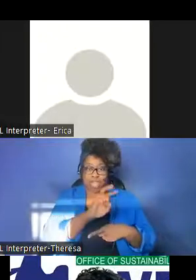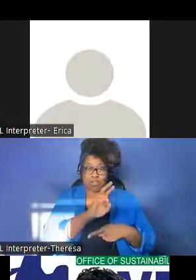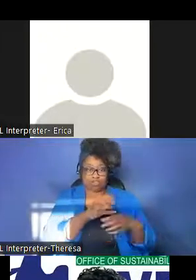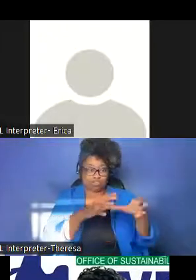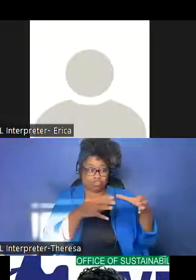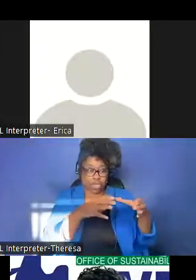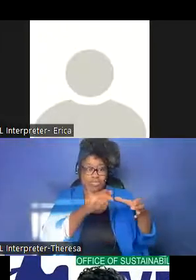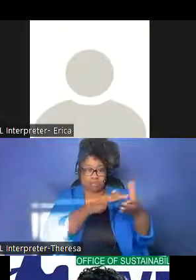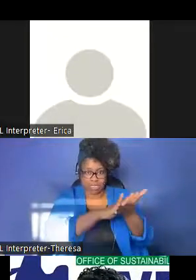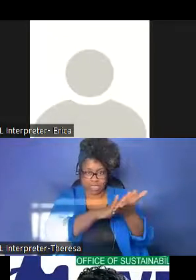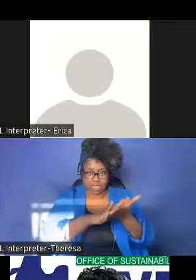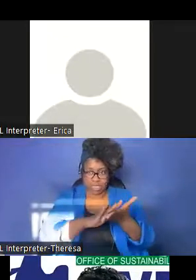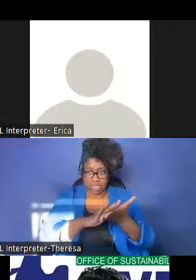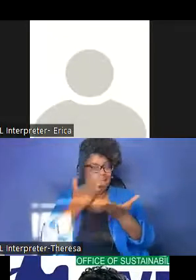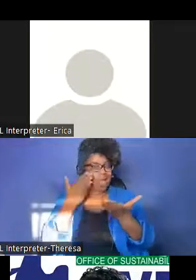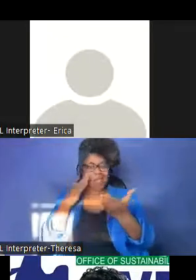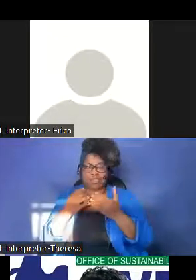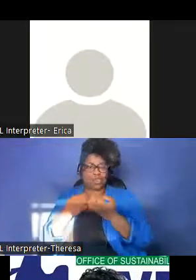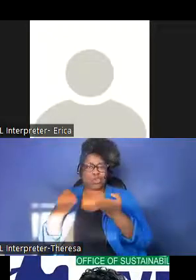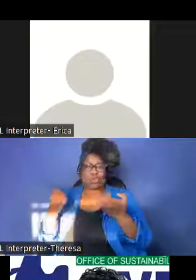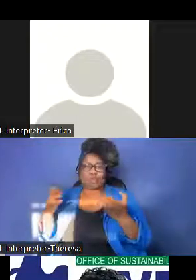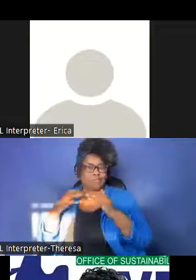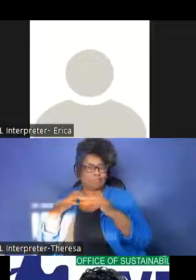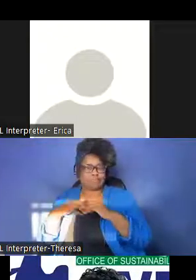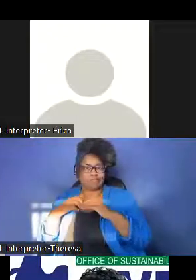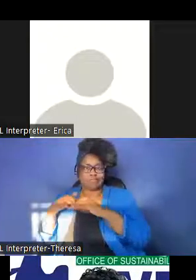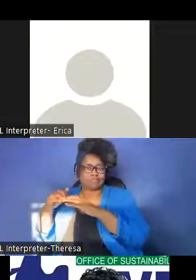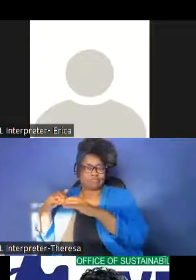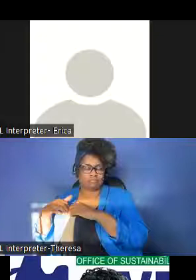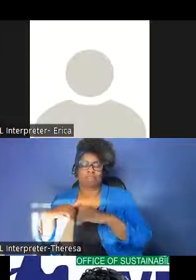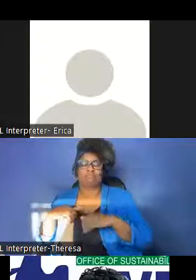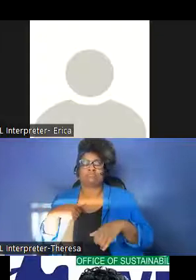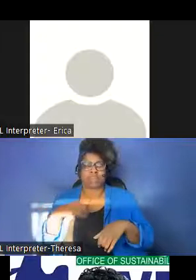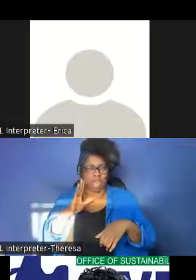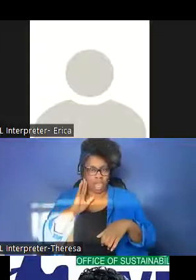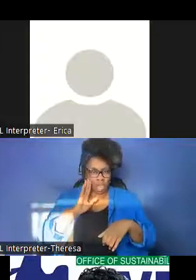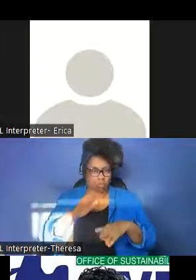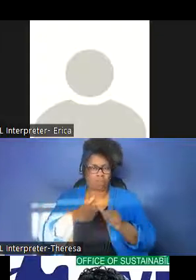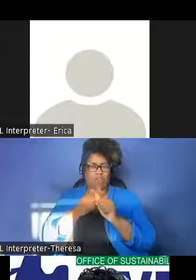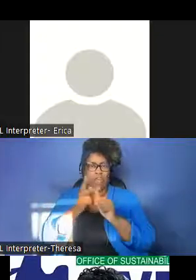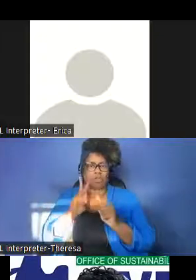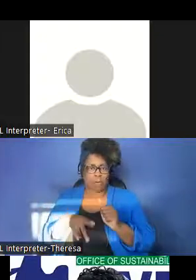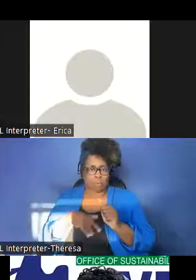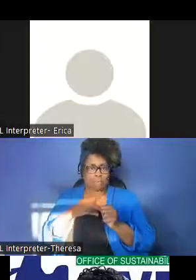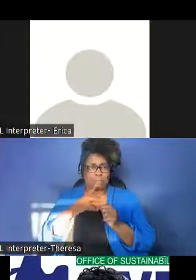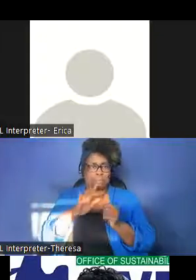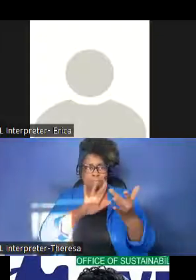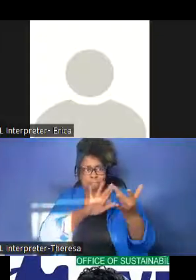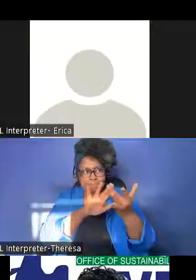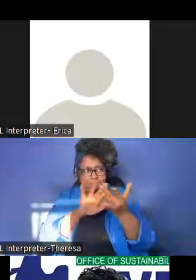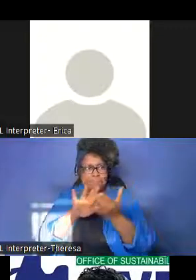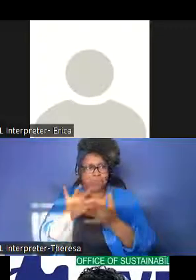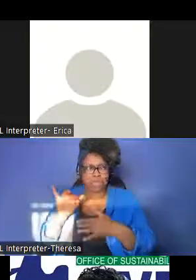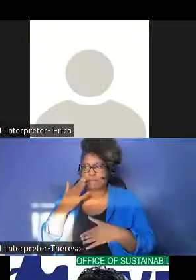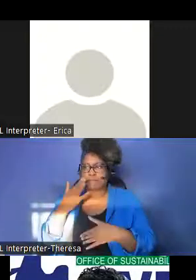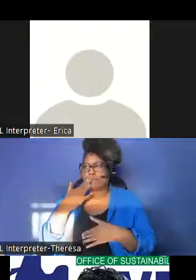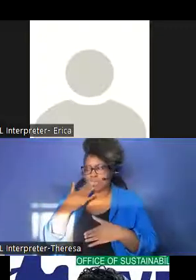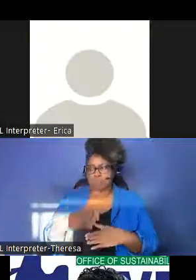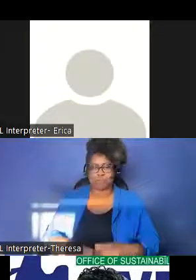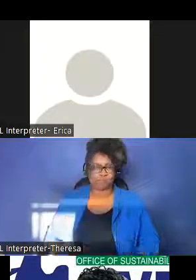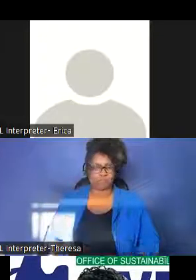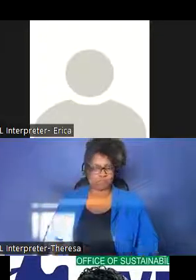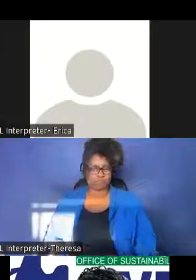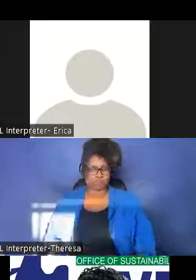that we had equipment out of service. I will definitely follow up on that. Thank you, Lenny.